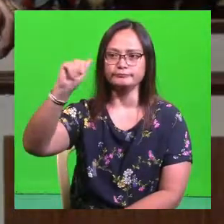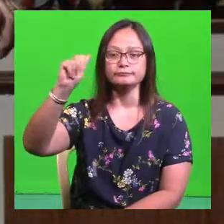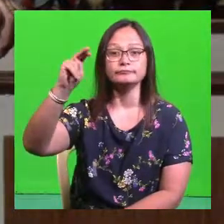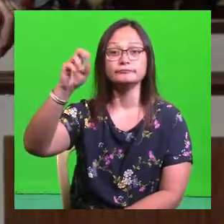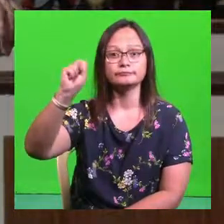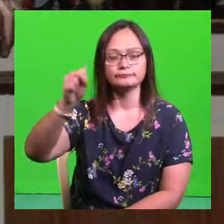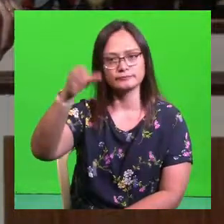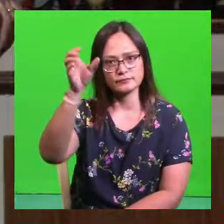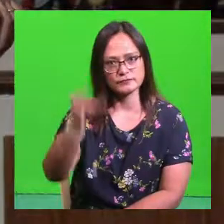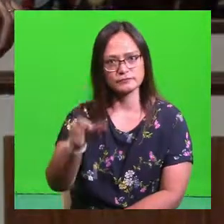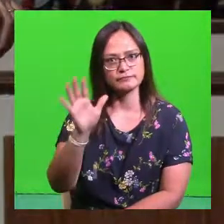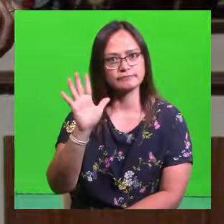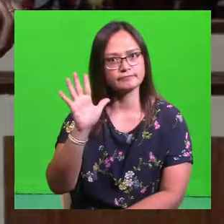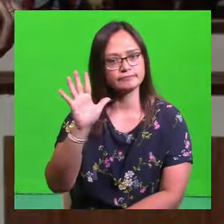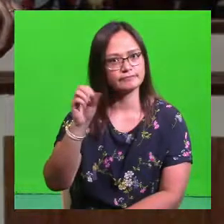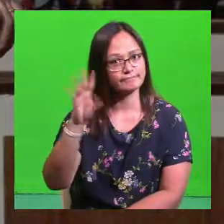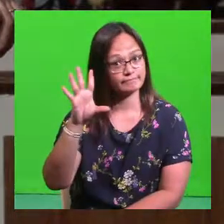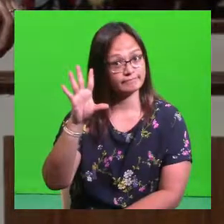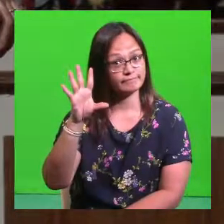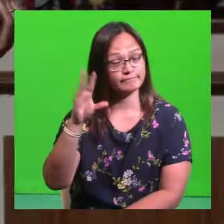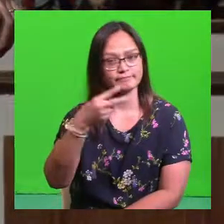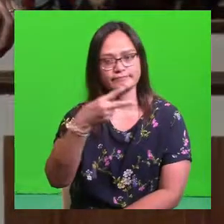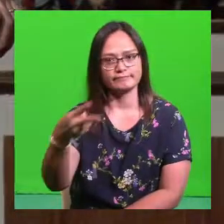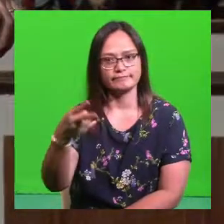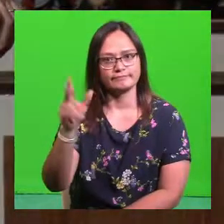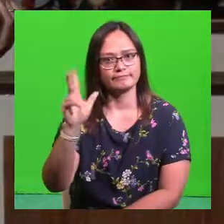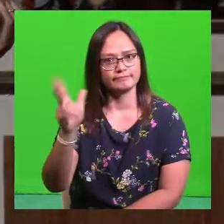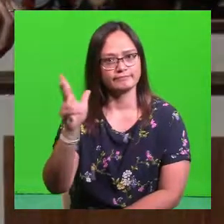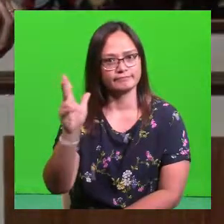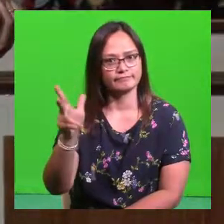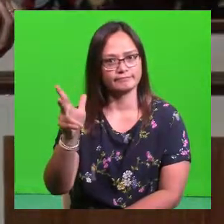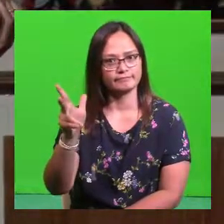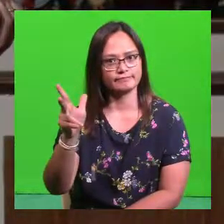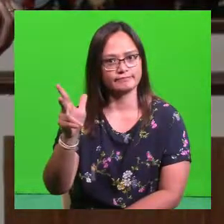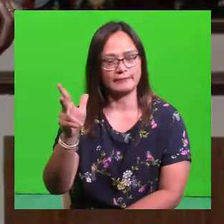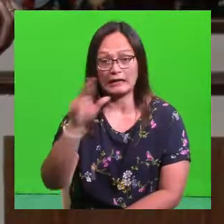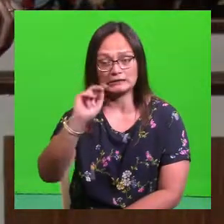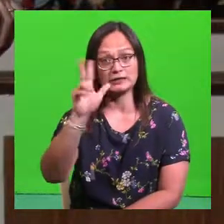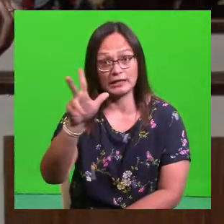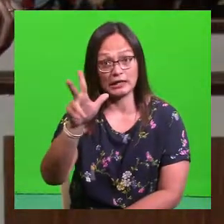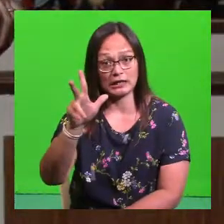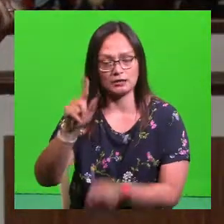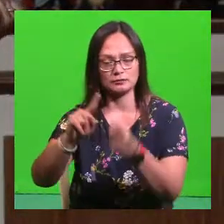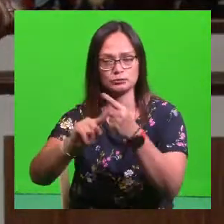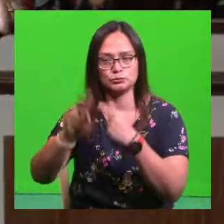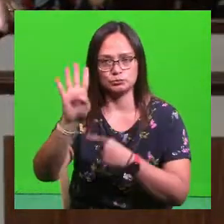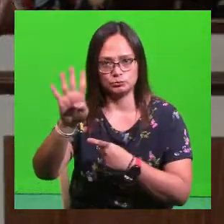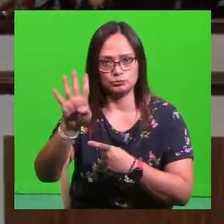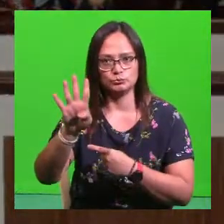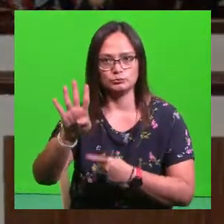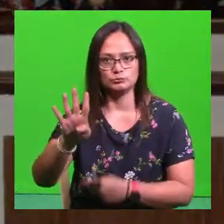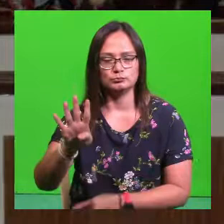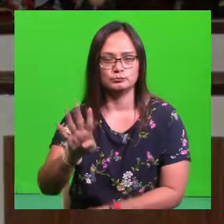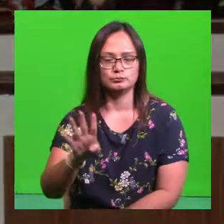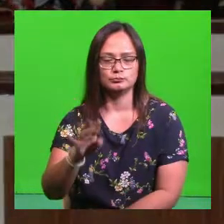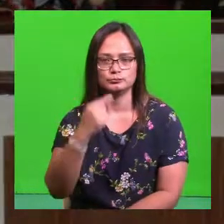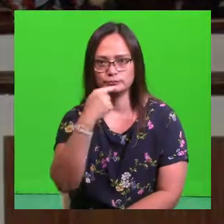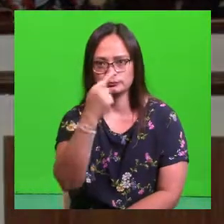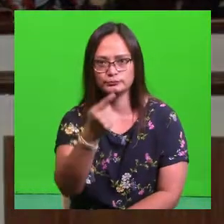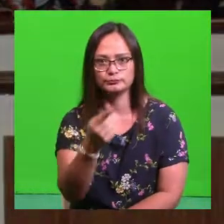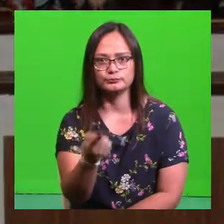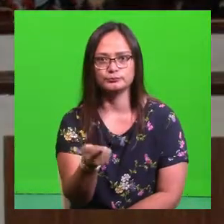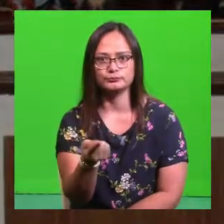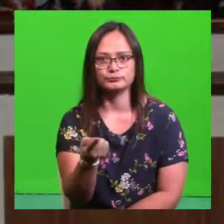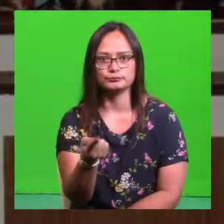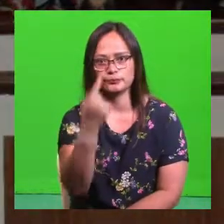verses 3 hanggang verse 4, ang sinasabi ni Apostol Pablo ito, for I delivered